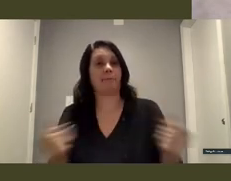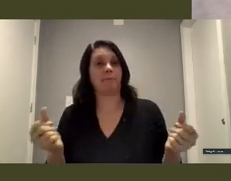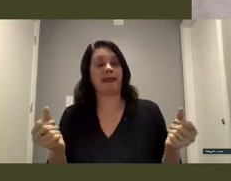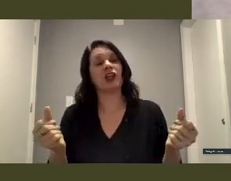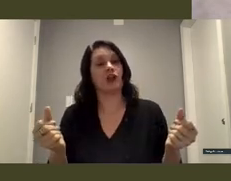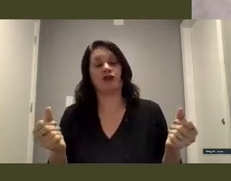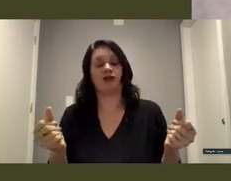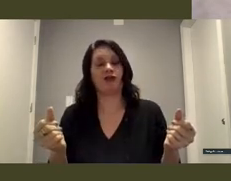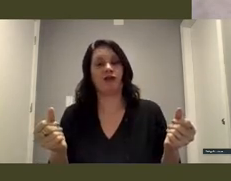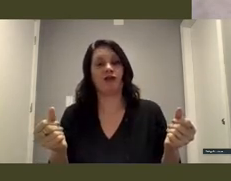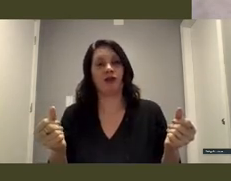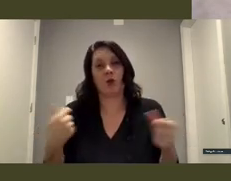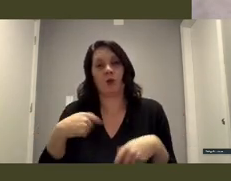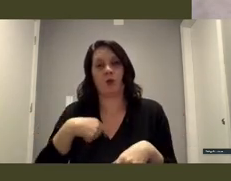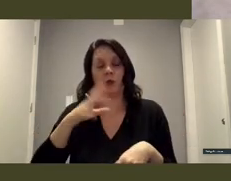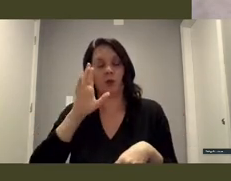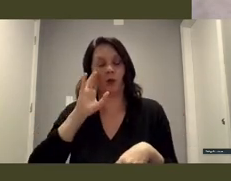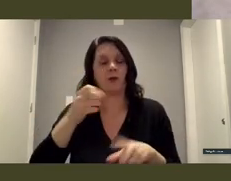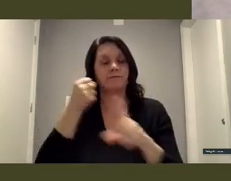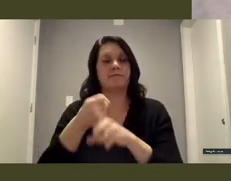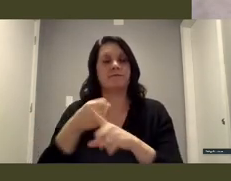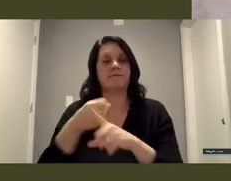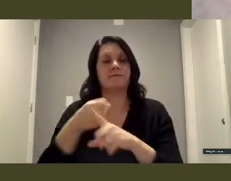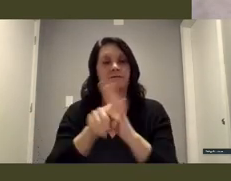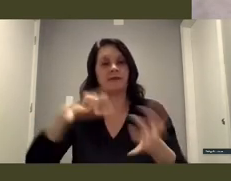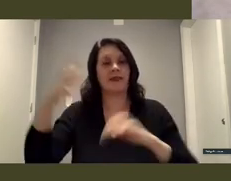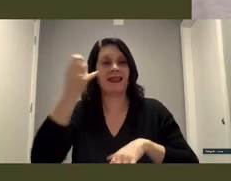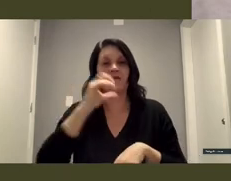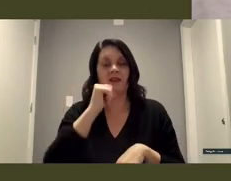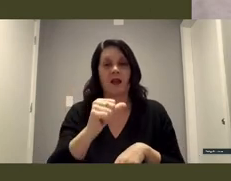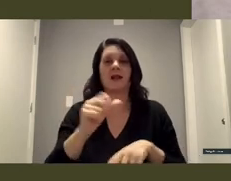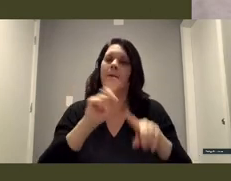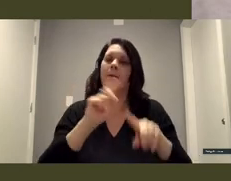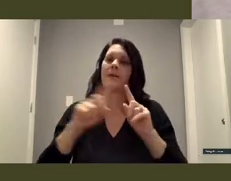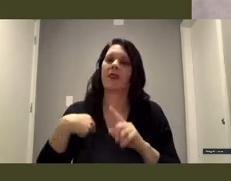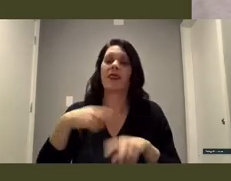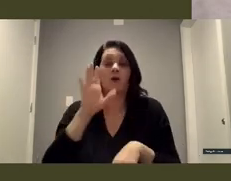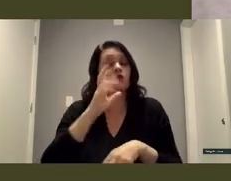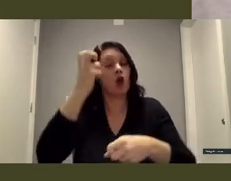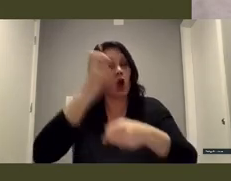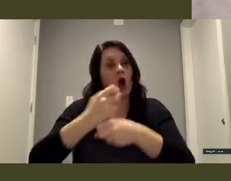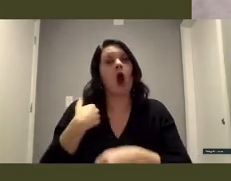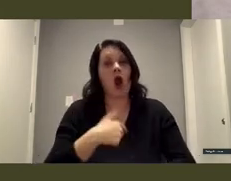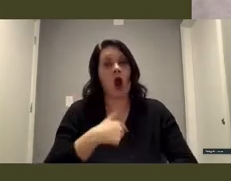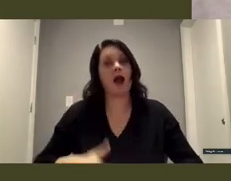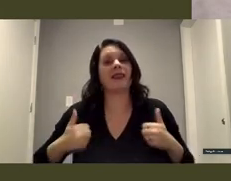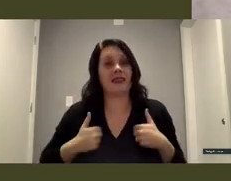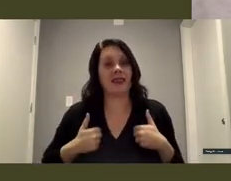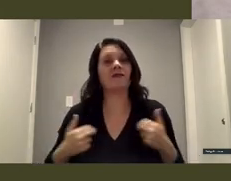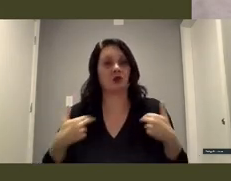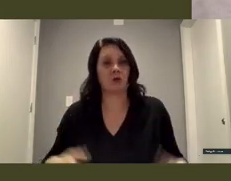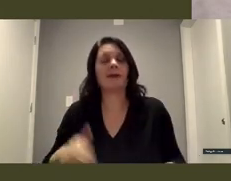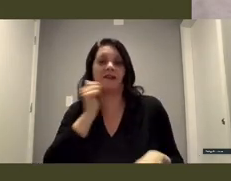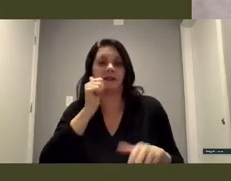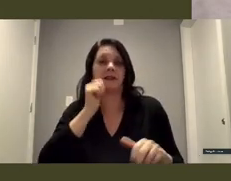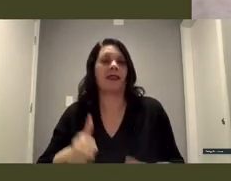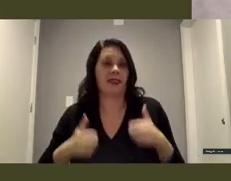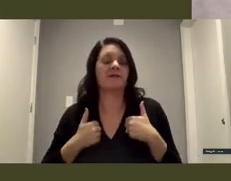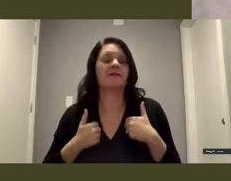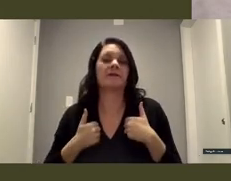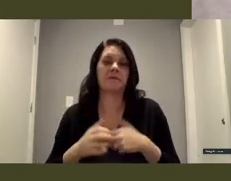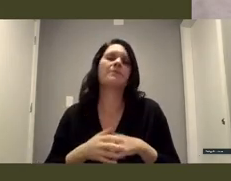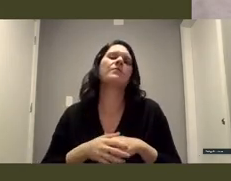earlier, it will make our lives very difficult as human beings. So some critics of COP, as we've